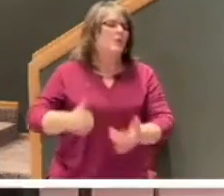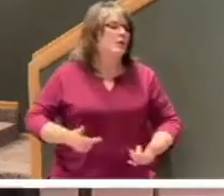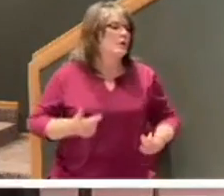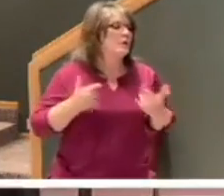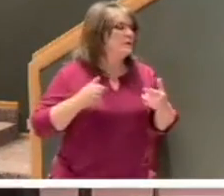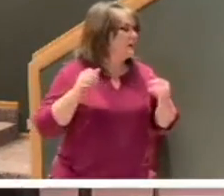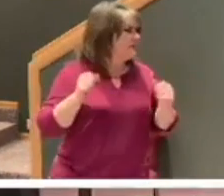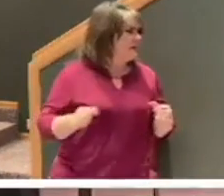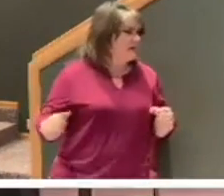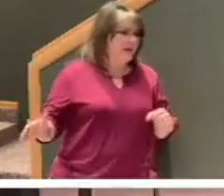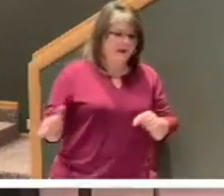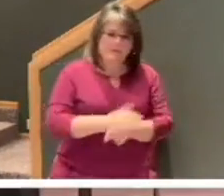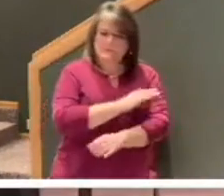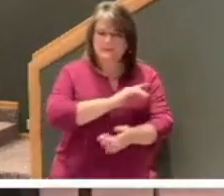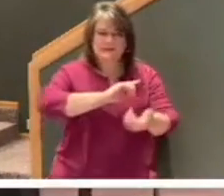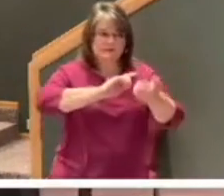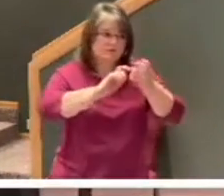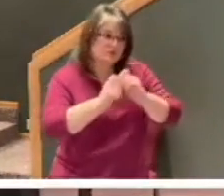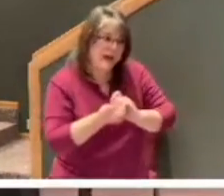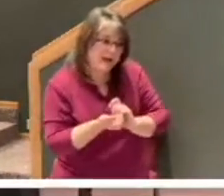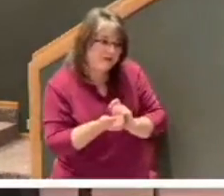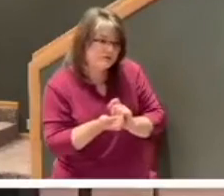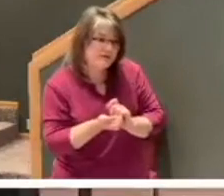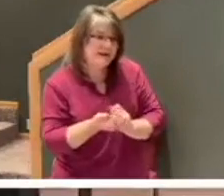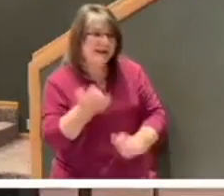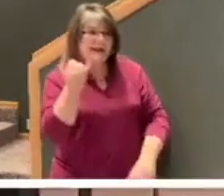can completely change